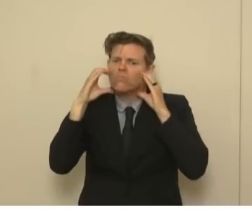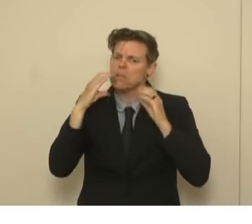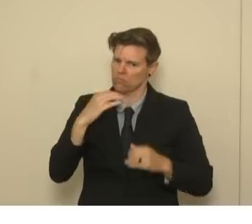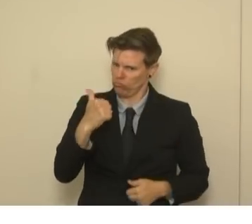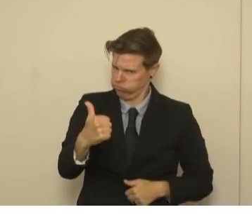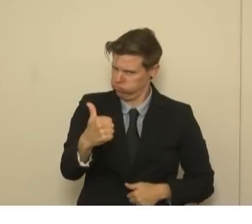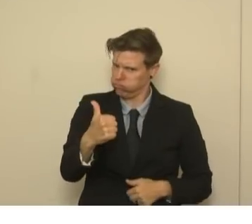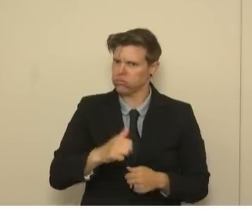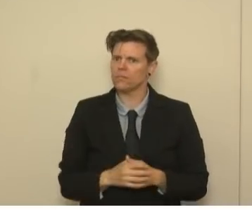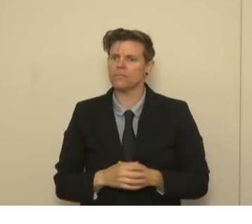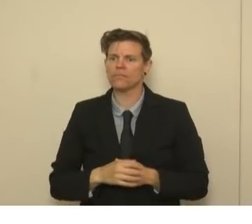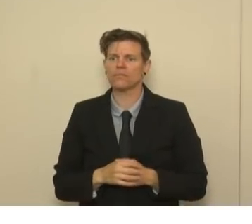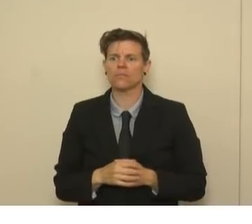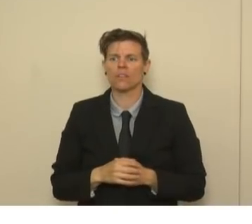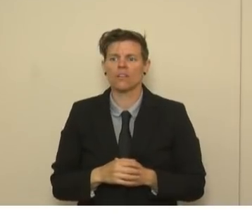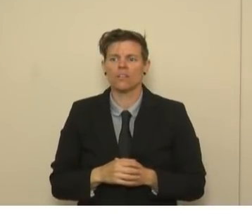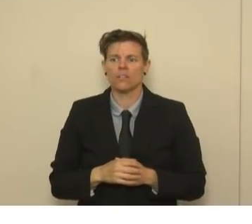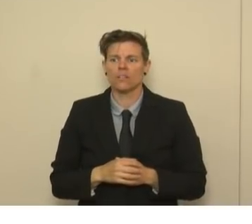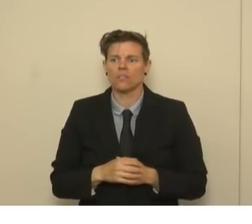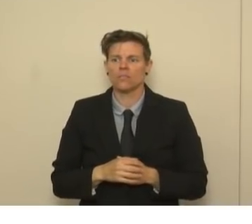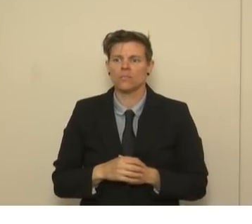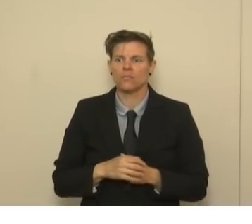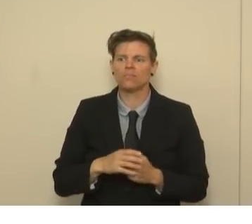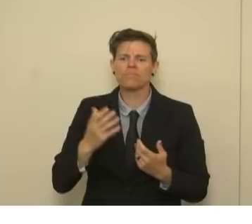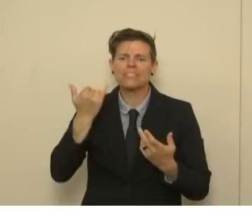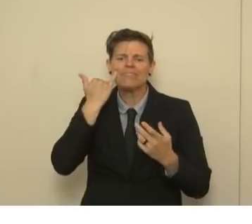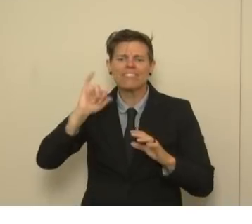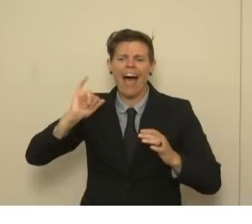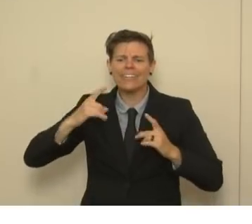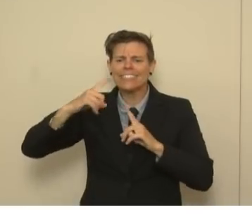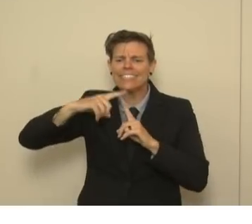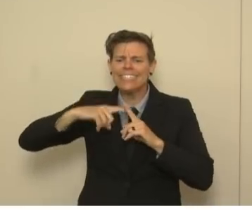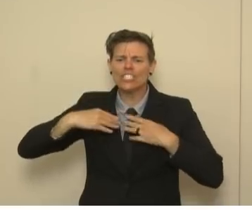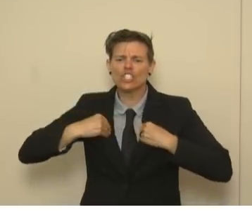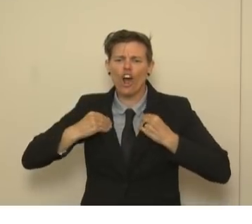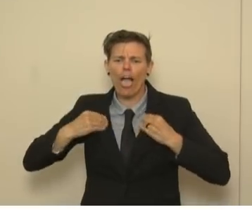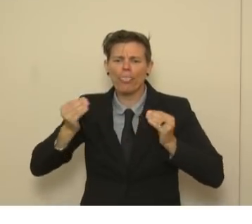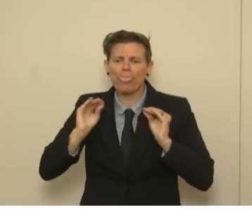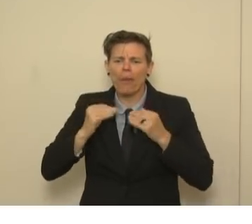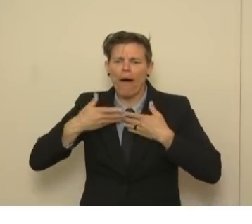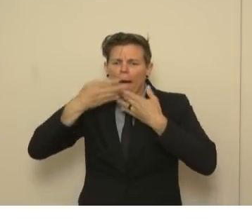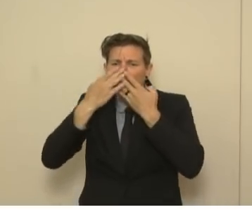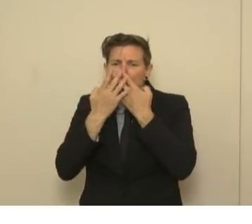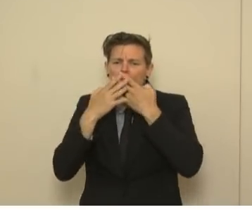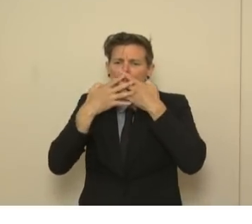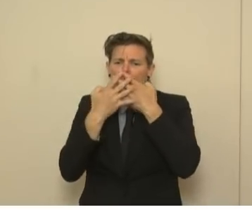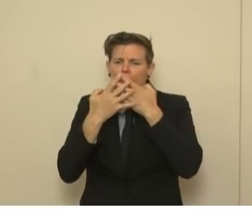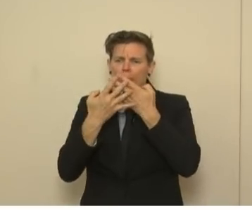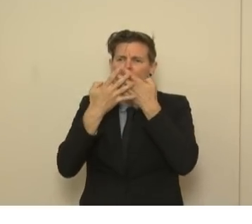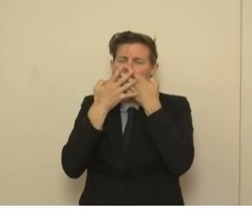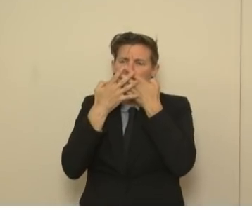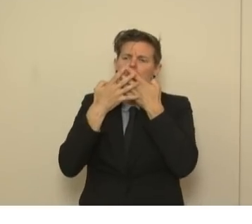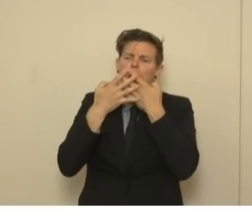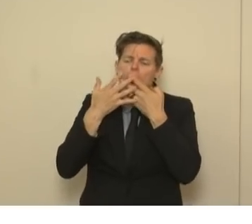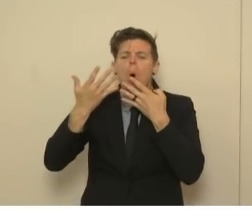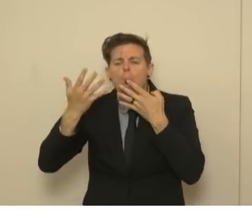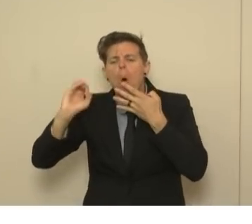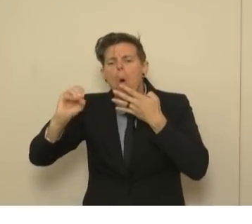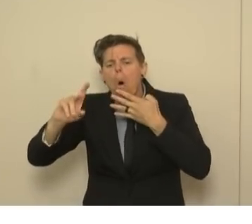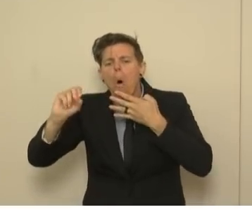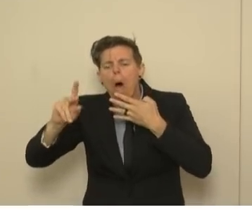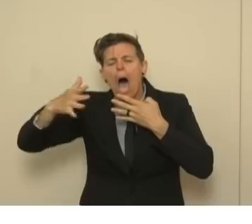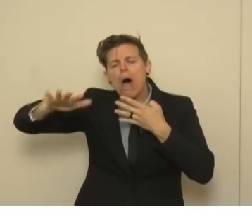polypropylene layer and another cotton layer, only 5% of the particles got out. And you can look through these,